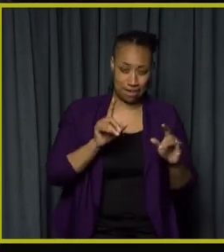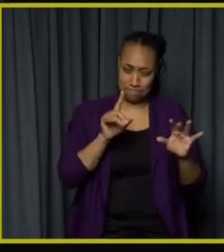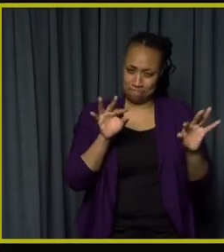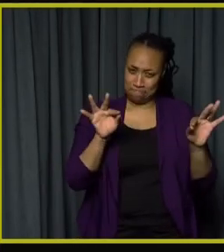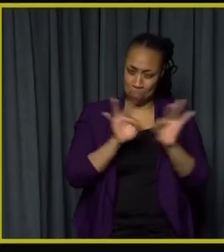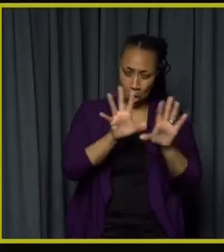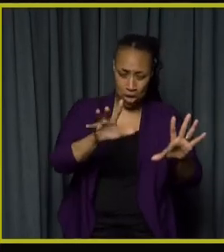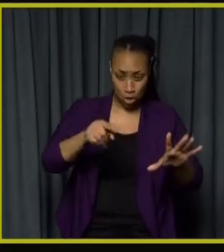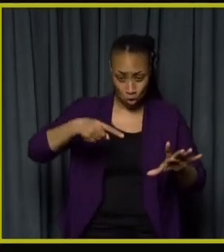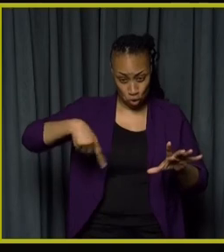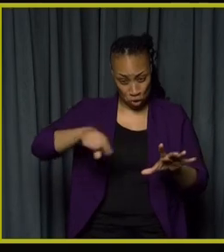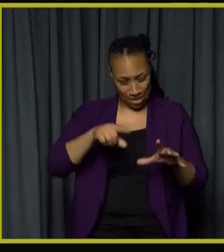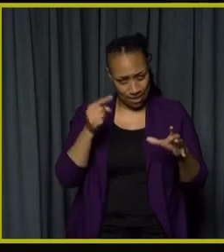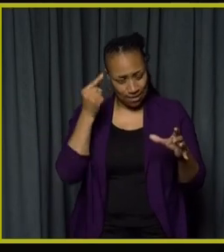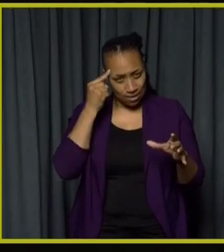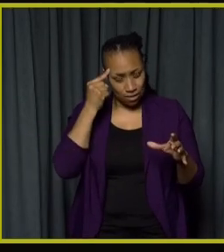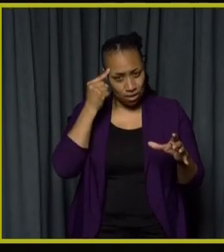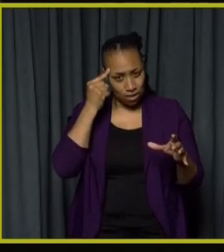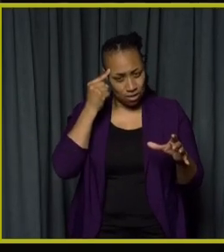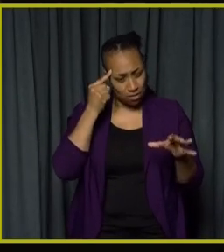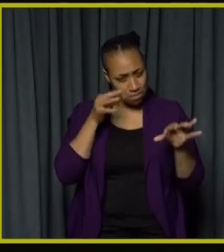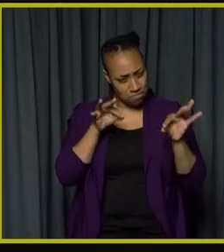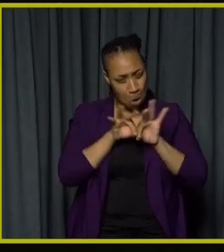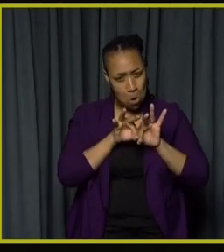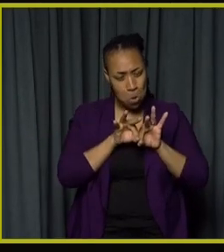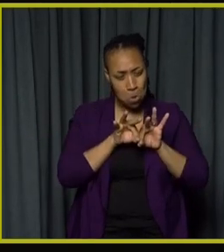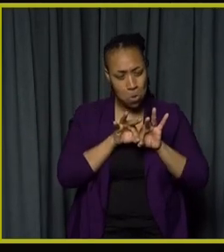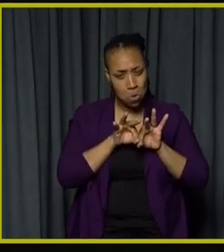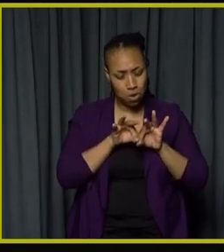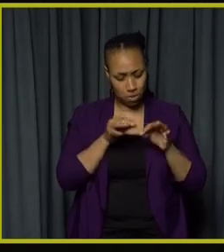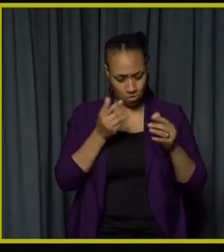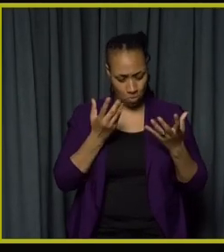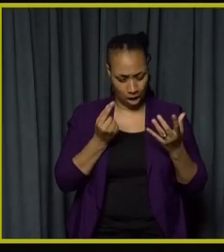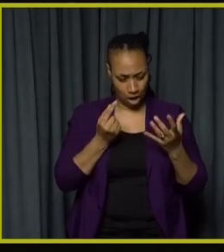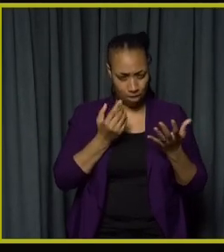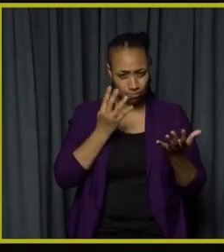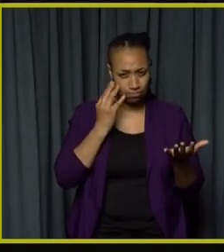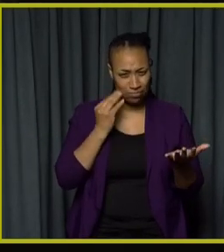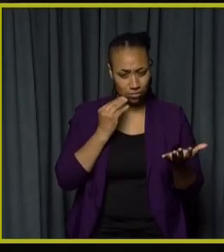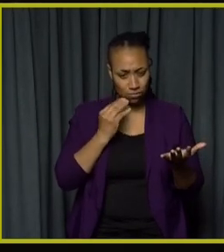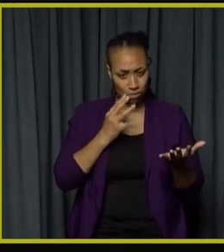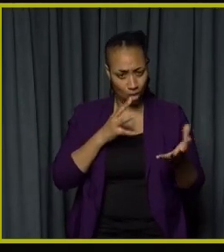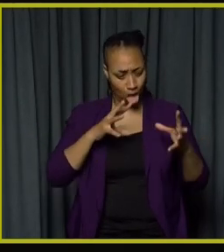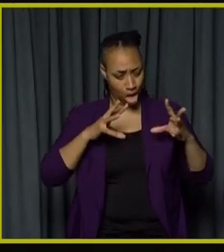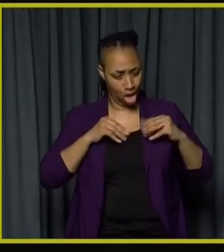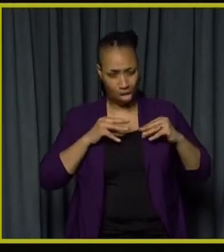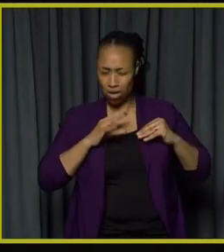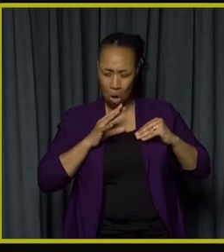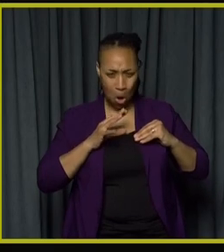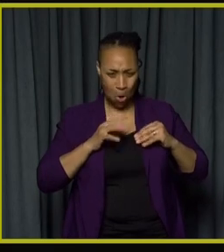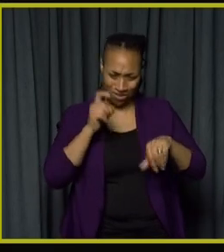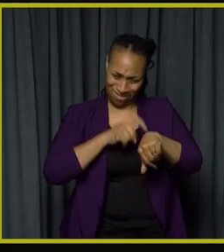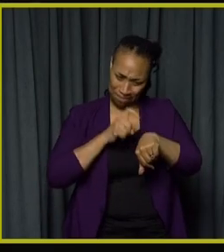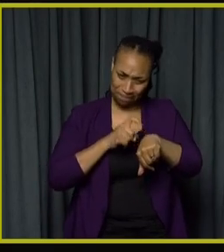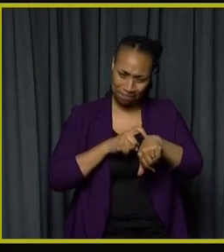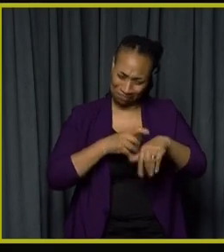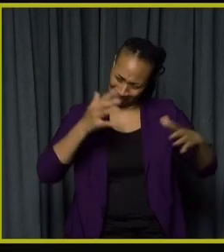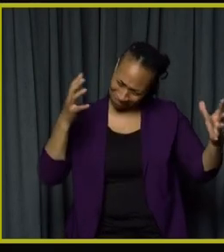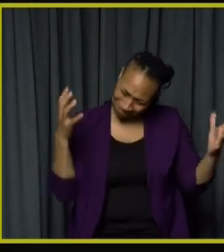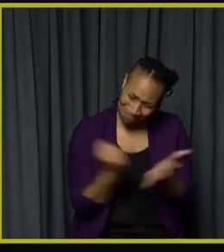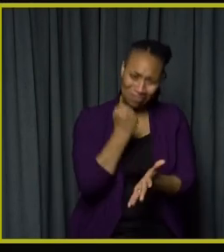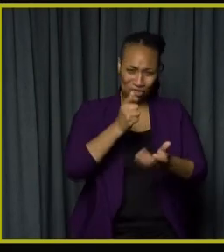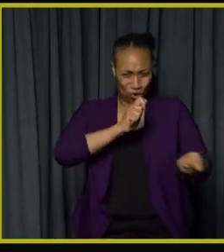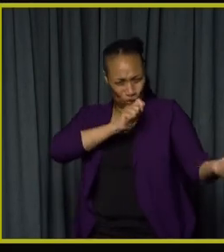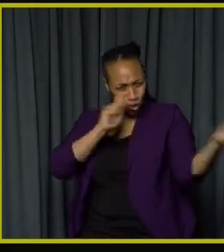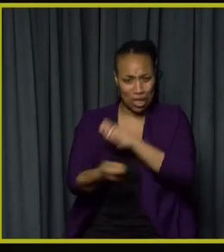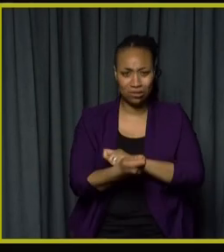abuses, it's time. It's time for a moral revival. It's time for radical transformation and reconstruction.